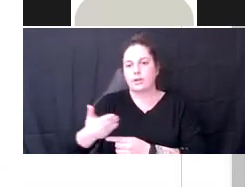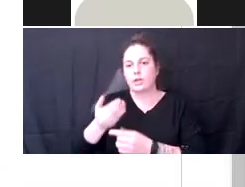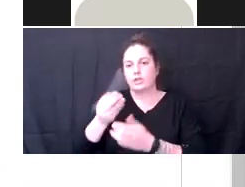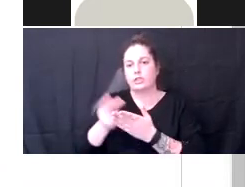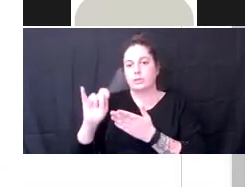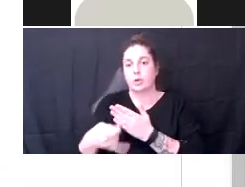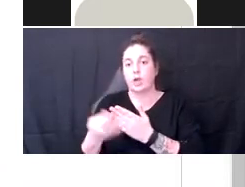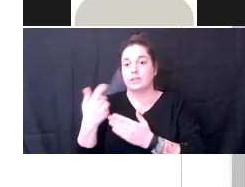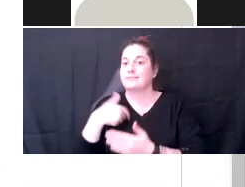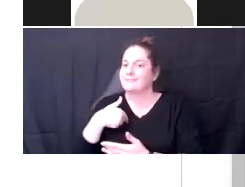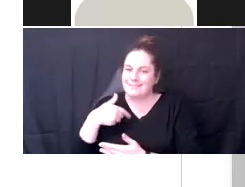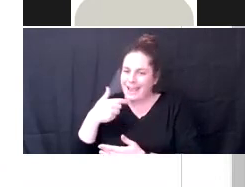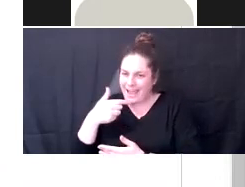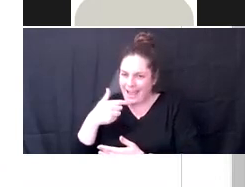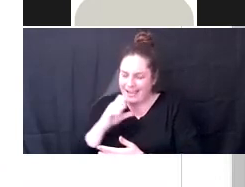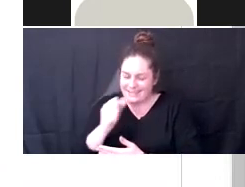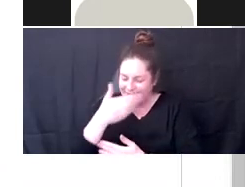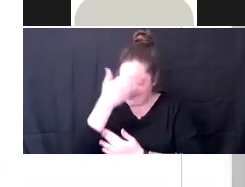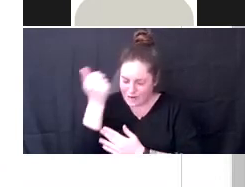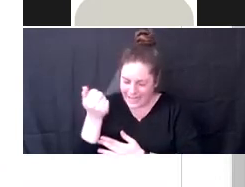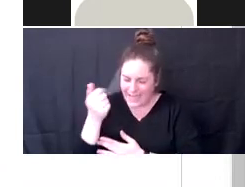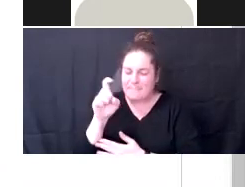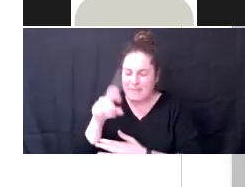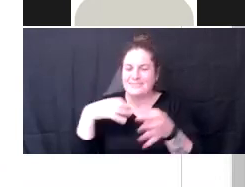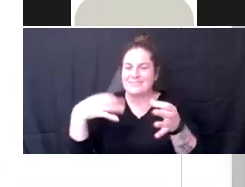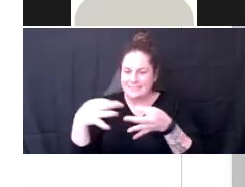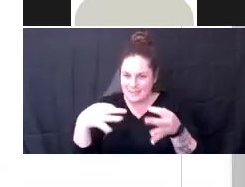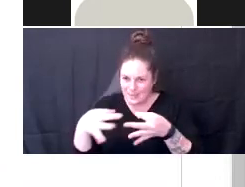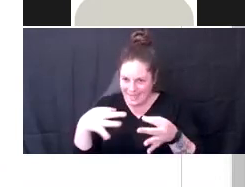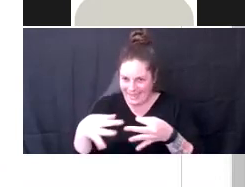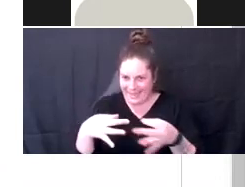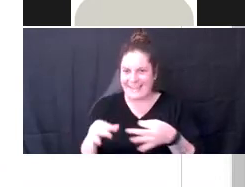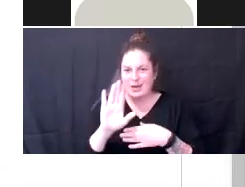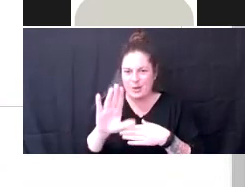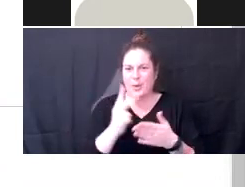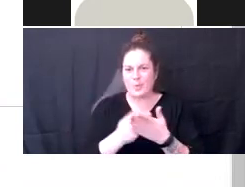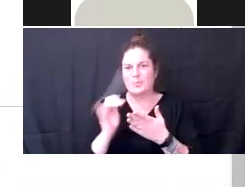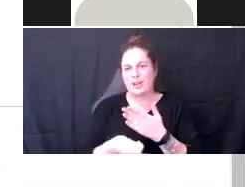haven't forgotten that I need to do that as well. Okay. So